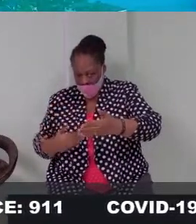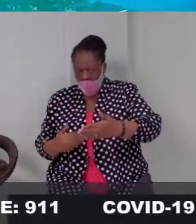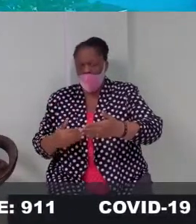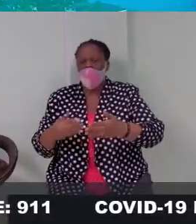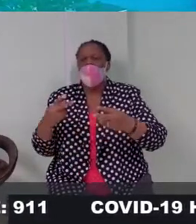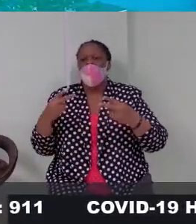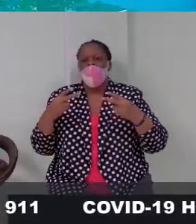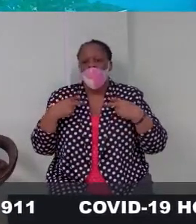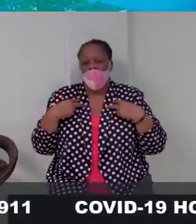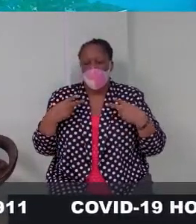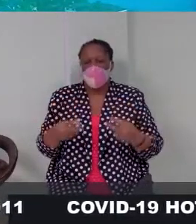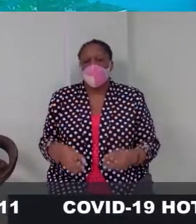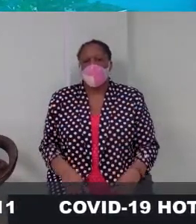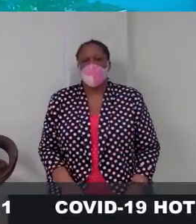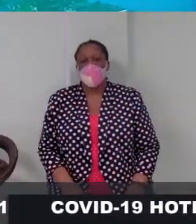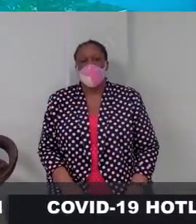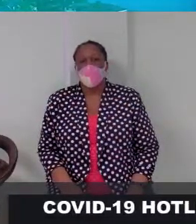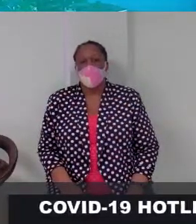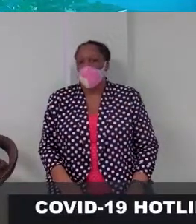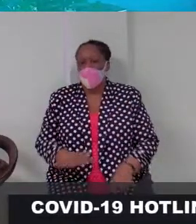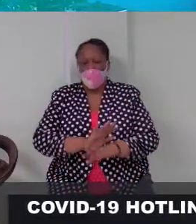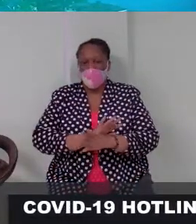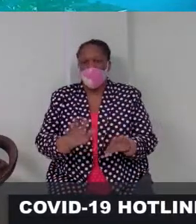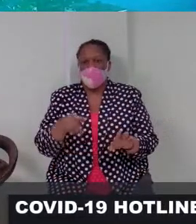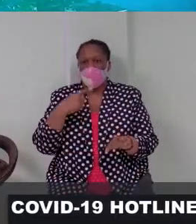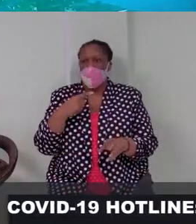Force, so is Dr. Wilkinson,